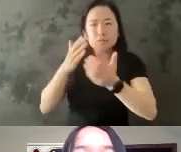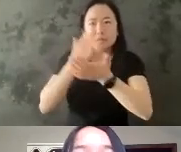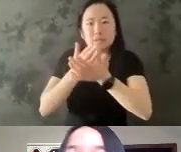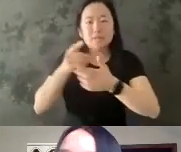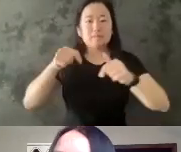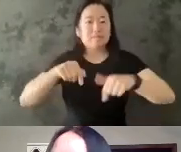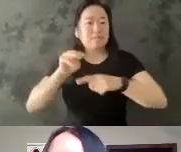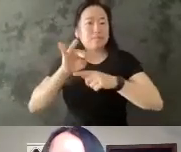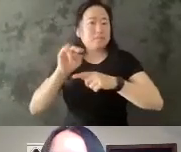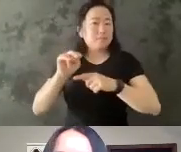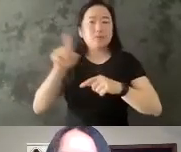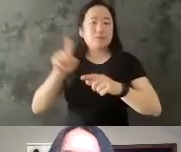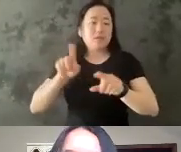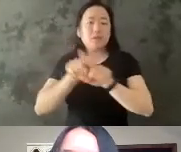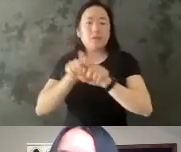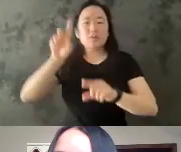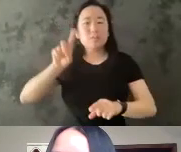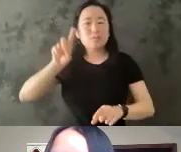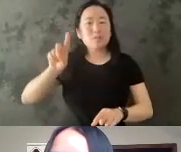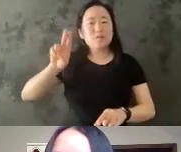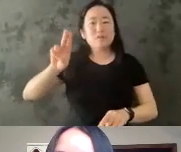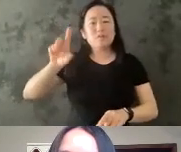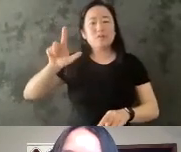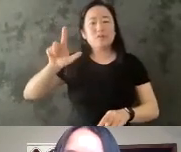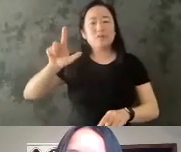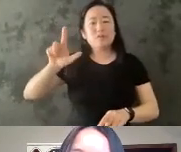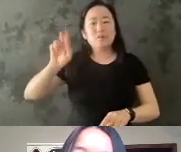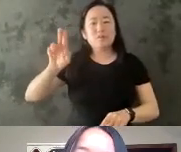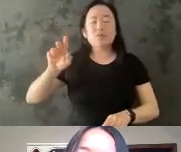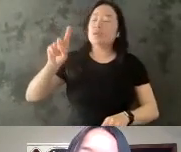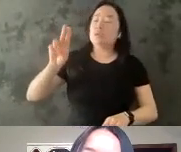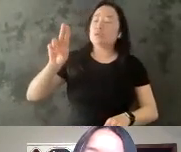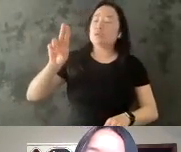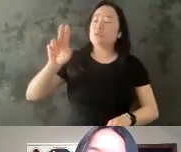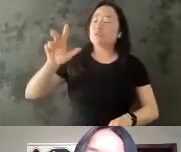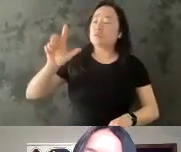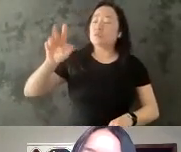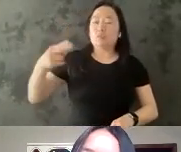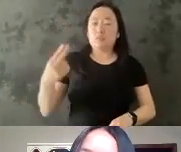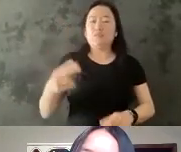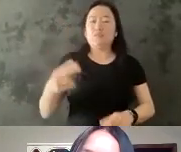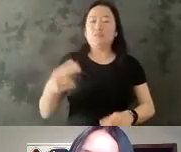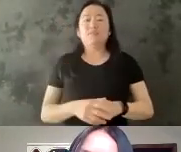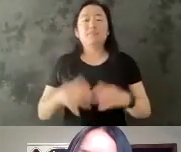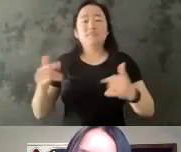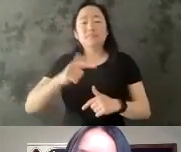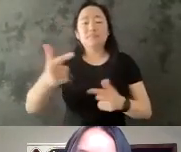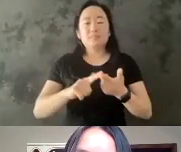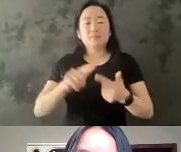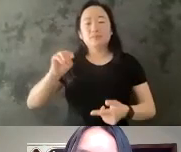is a part of Minnesota. So I'll just hand it over to Meggie to talk a little bit more about Violence Free